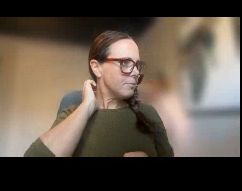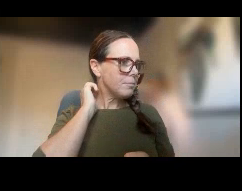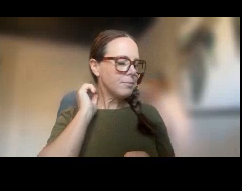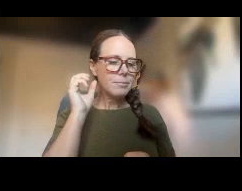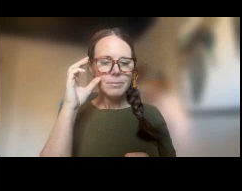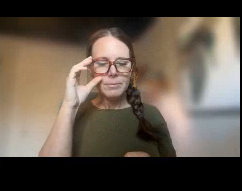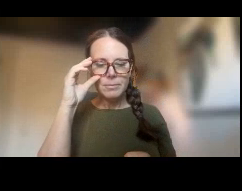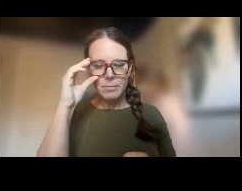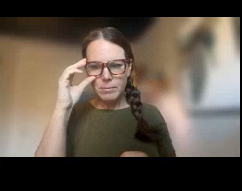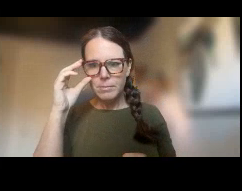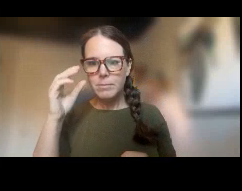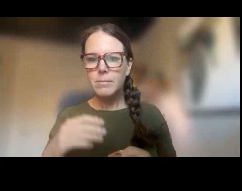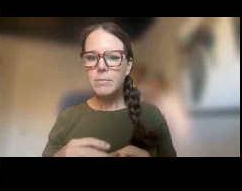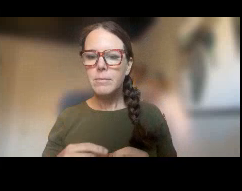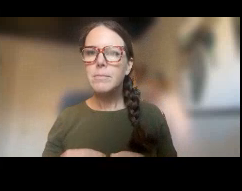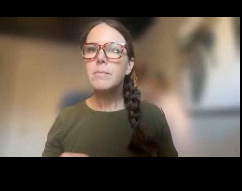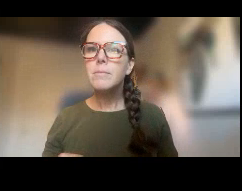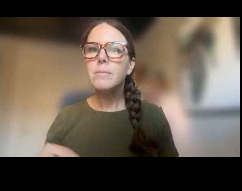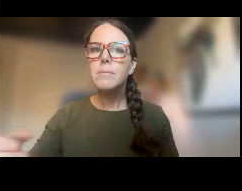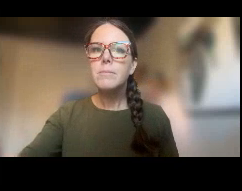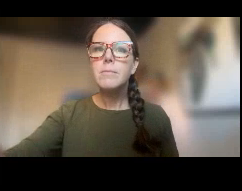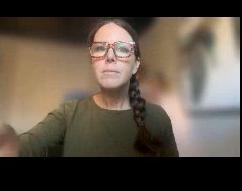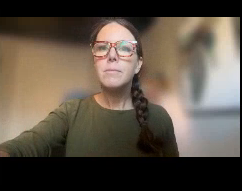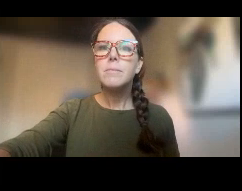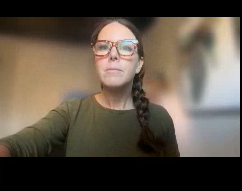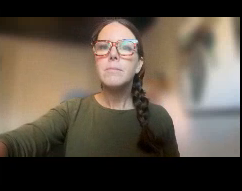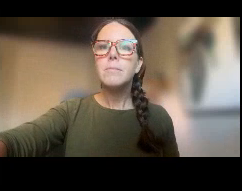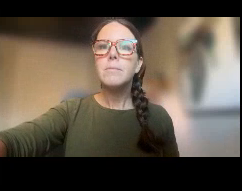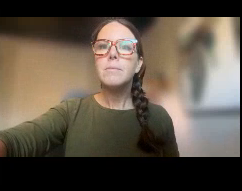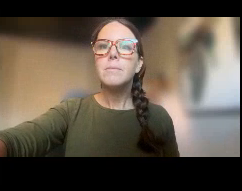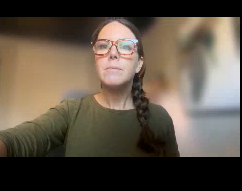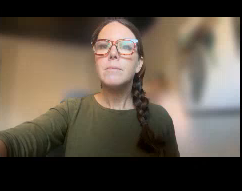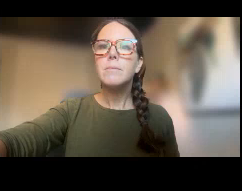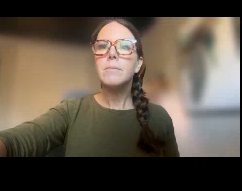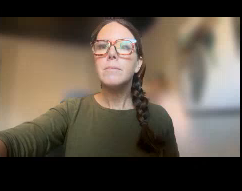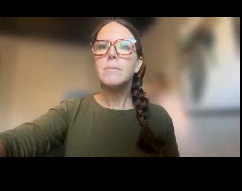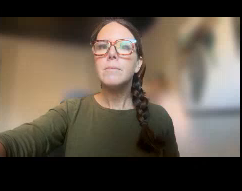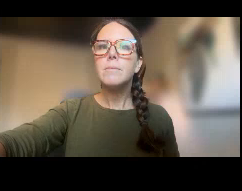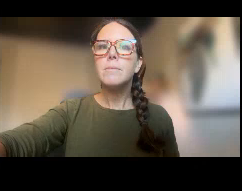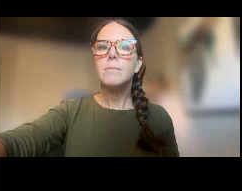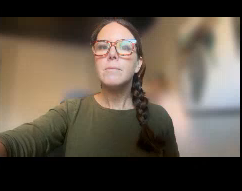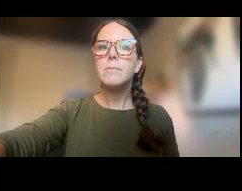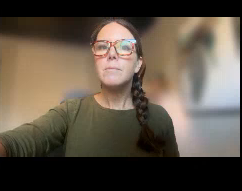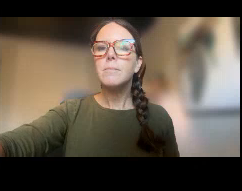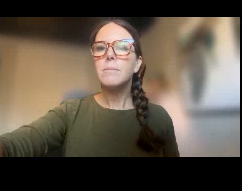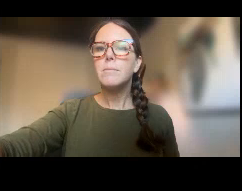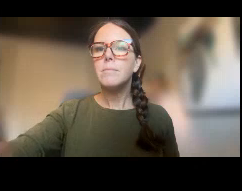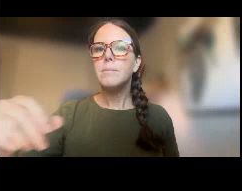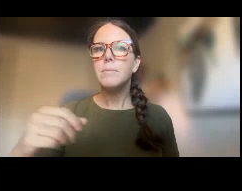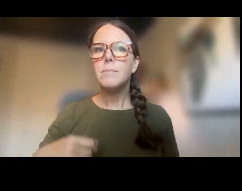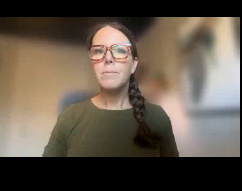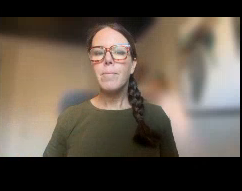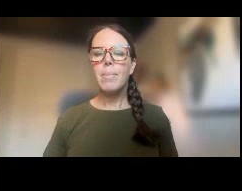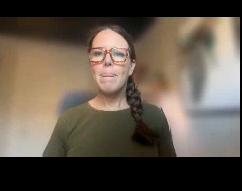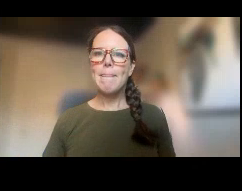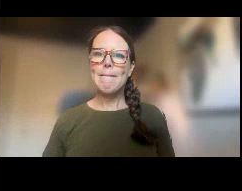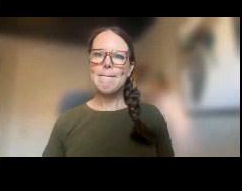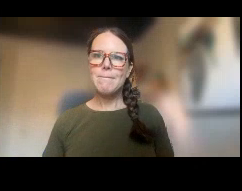Yeah, well, you're sitting, it sounds like it's going around. I can have a cup. They should probably stick to. You could have multiple Sexy.